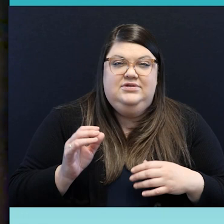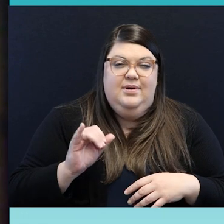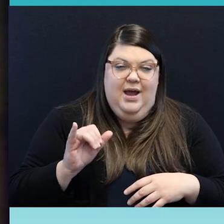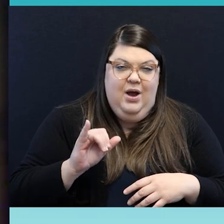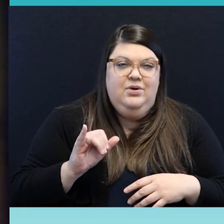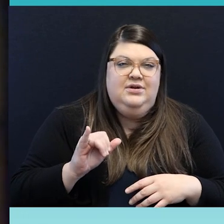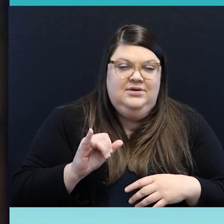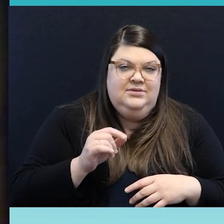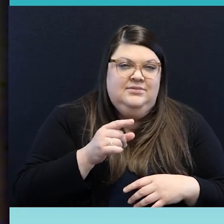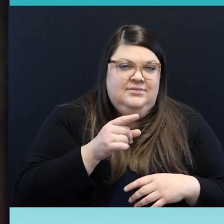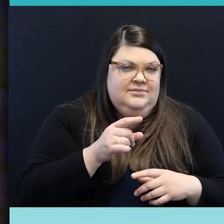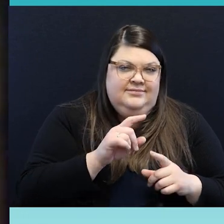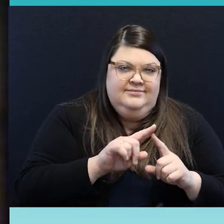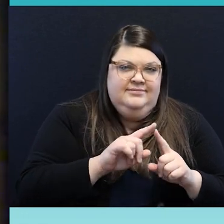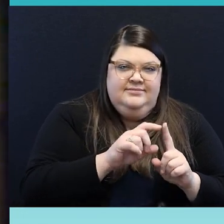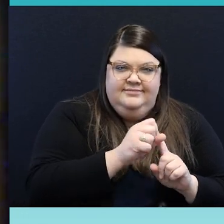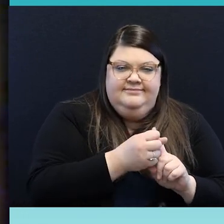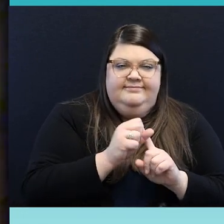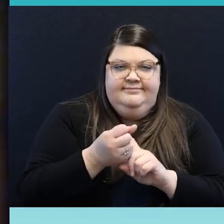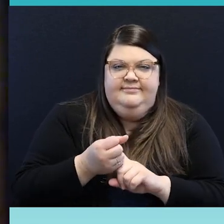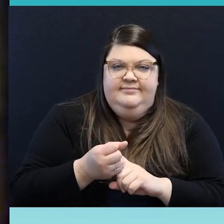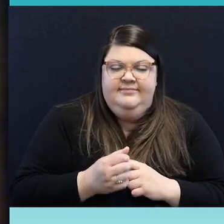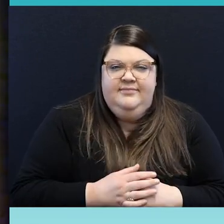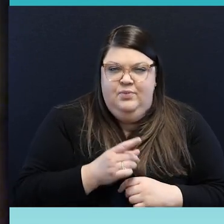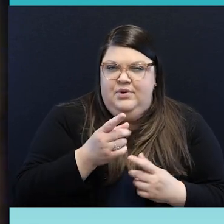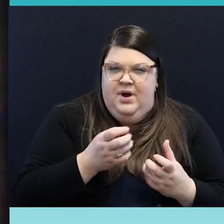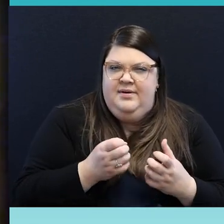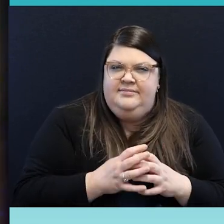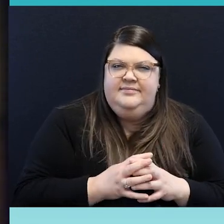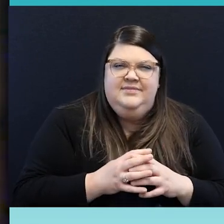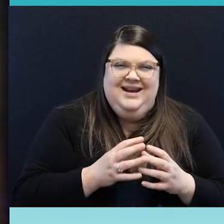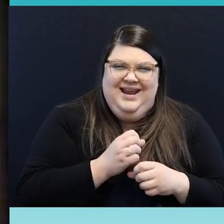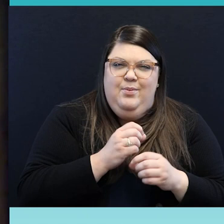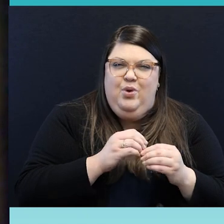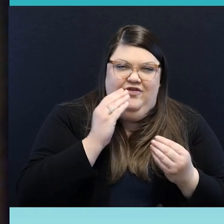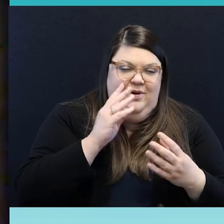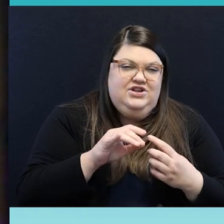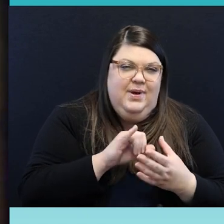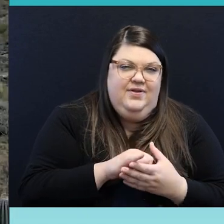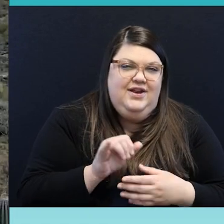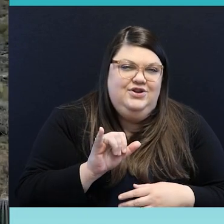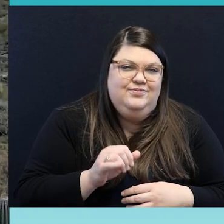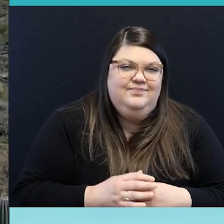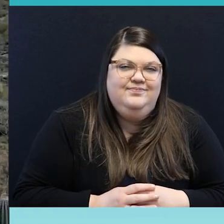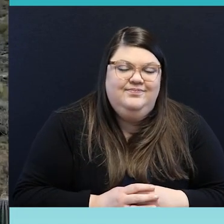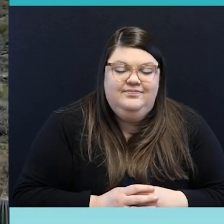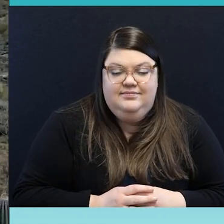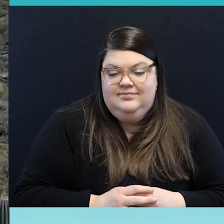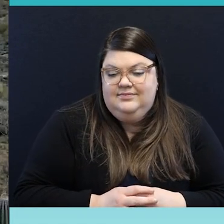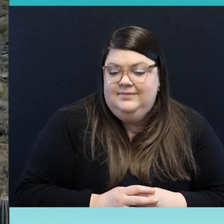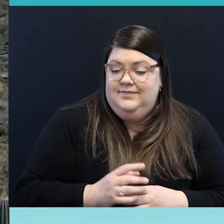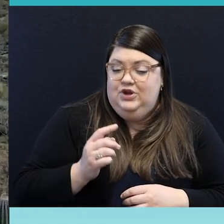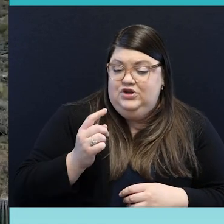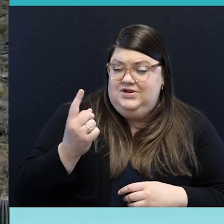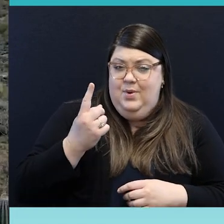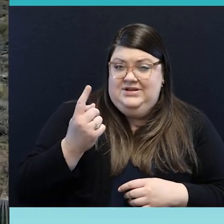about those scenarios and get more information about it. So someone's a little confused. They want to know, do